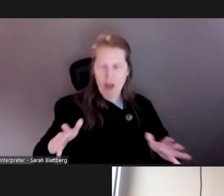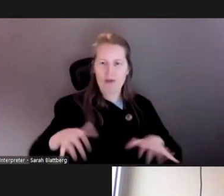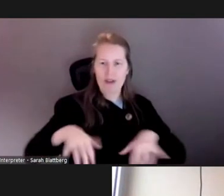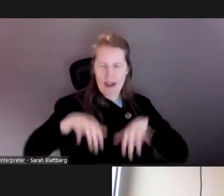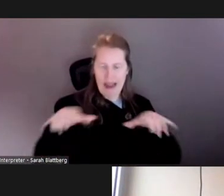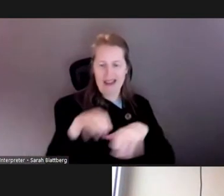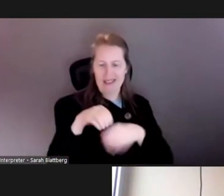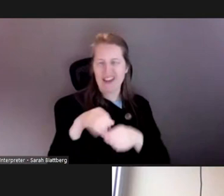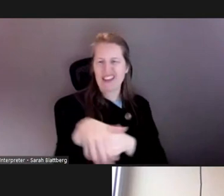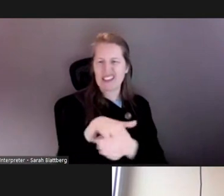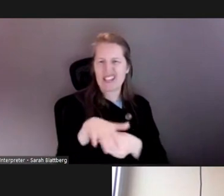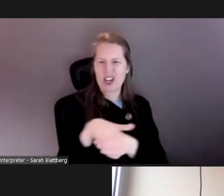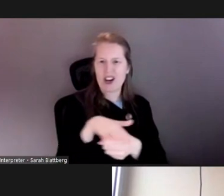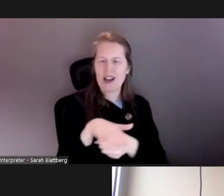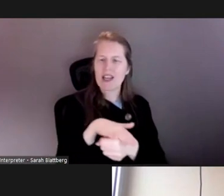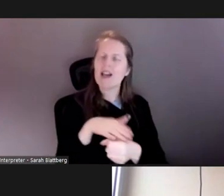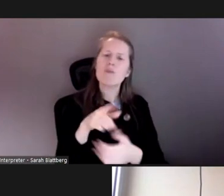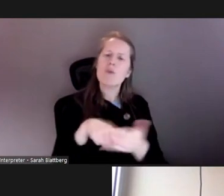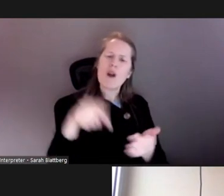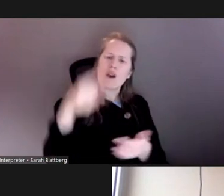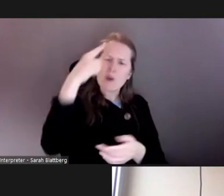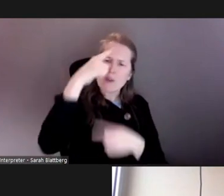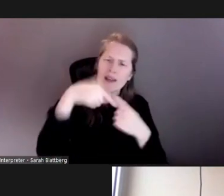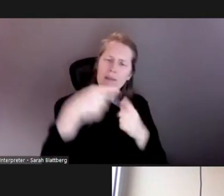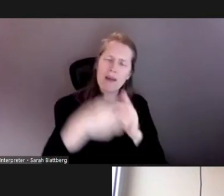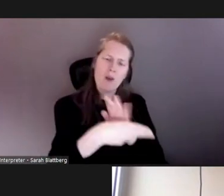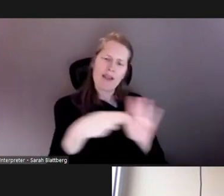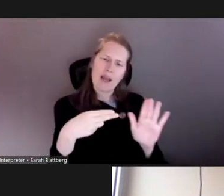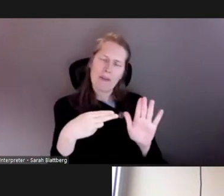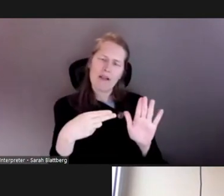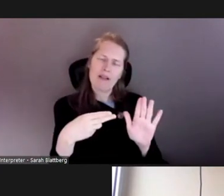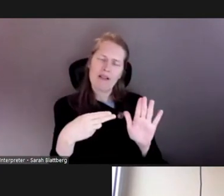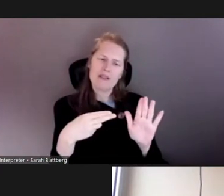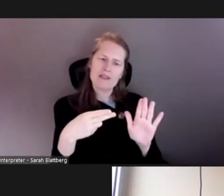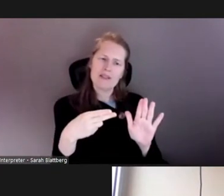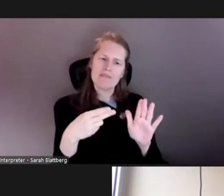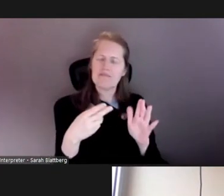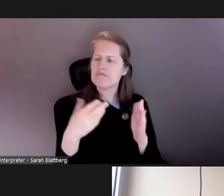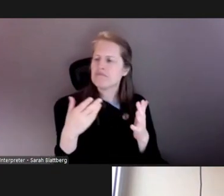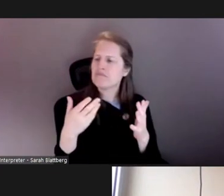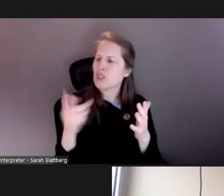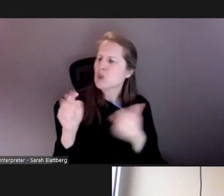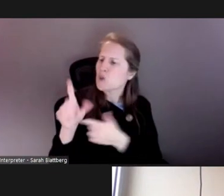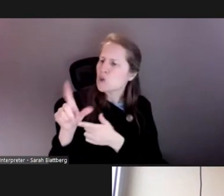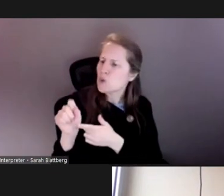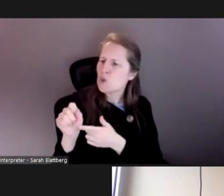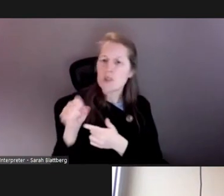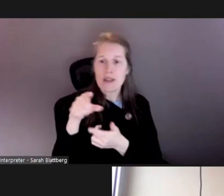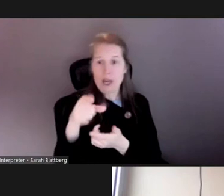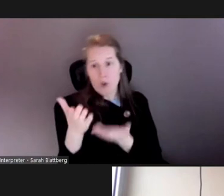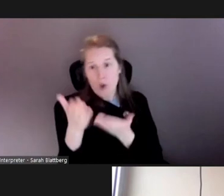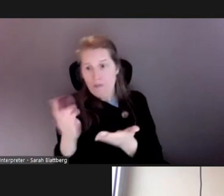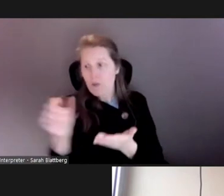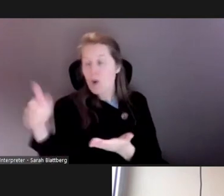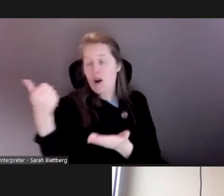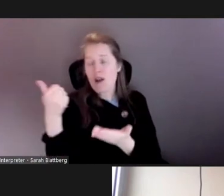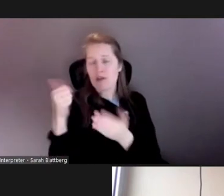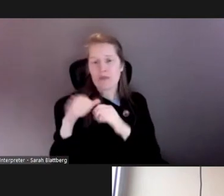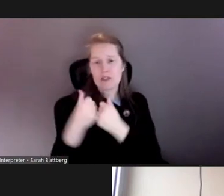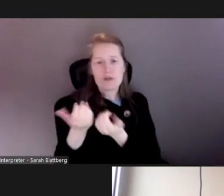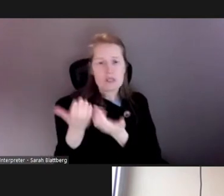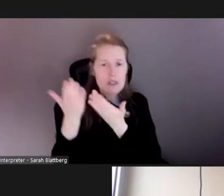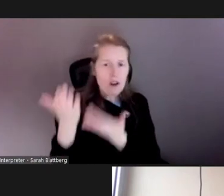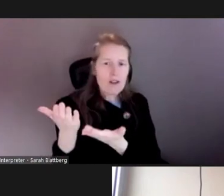active. How do you see the label fitting in with other existing tools that you and others might have and sort of creating